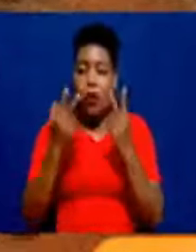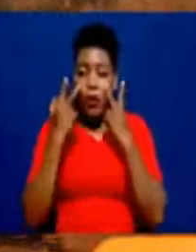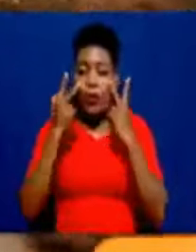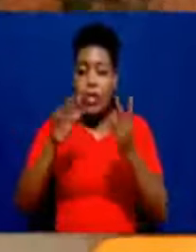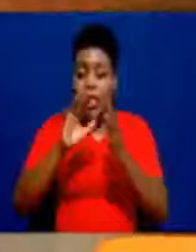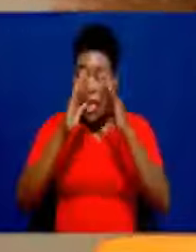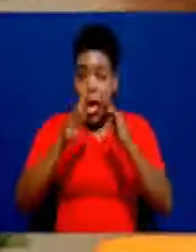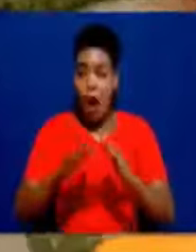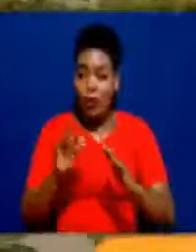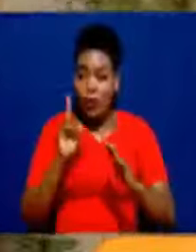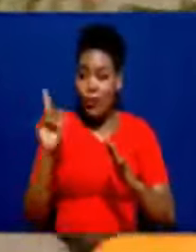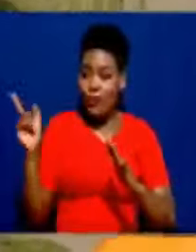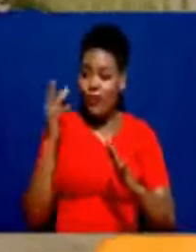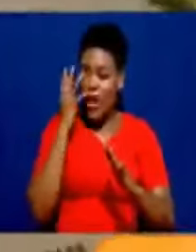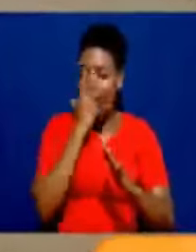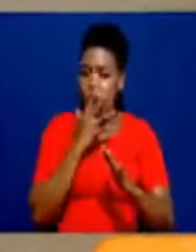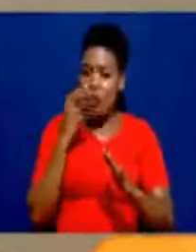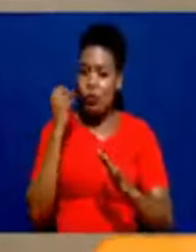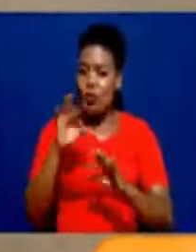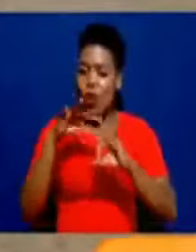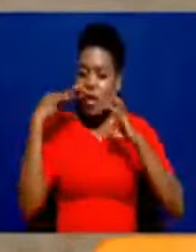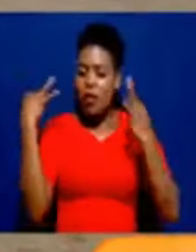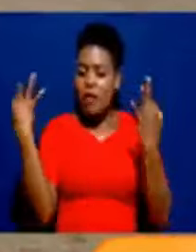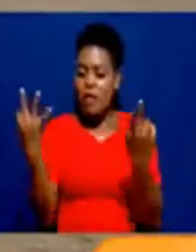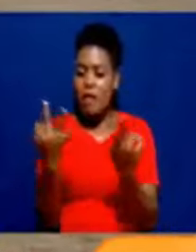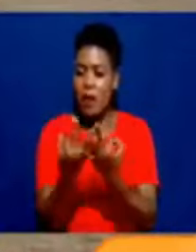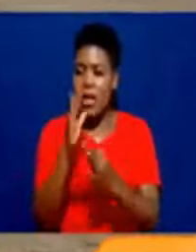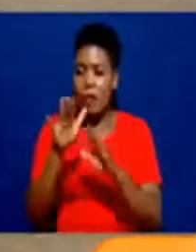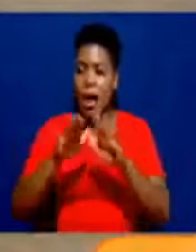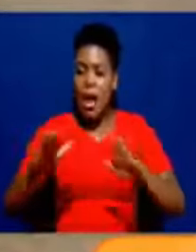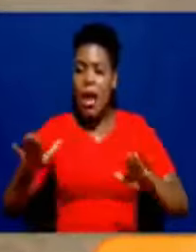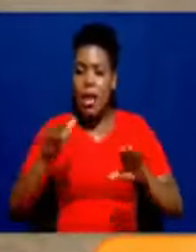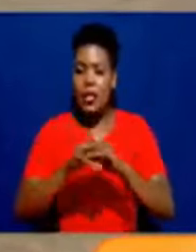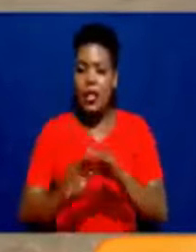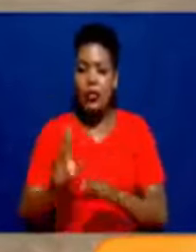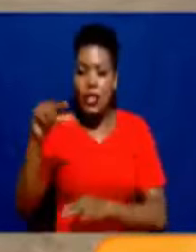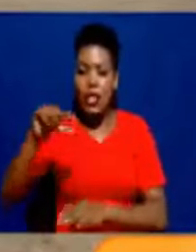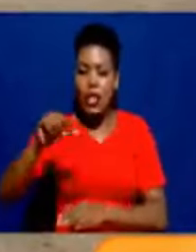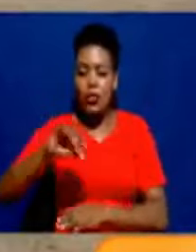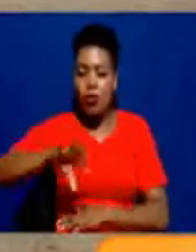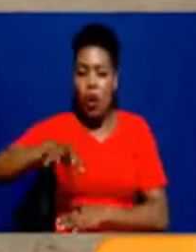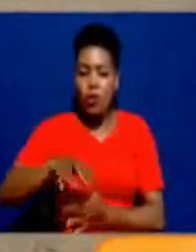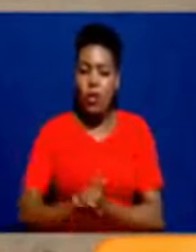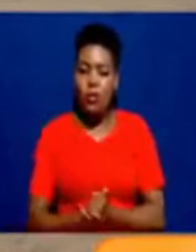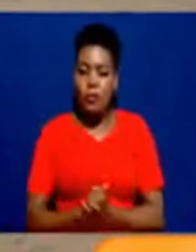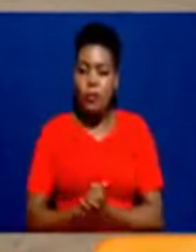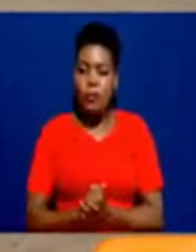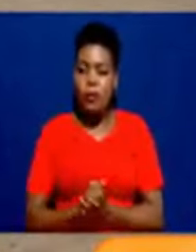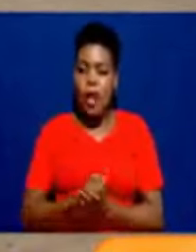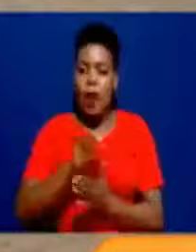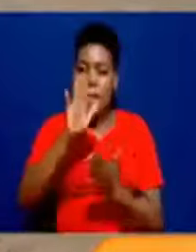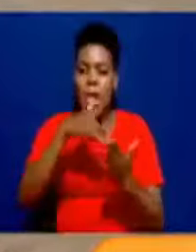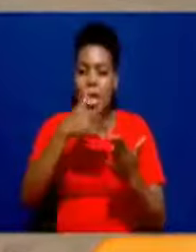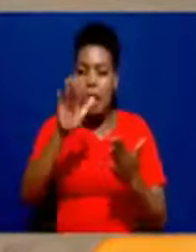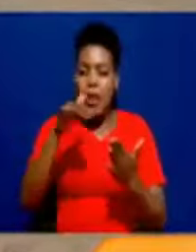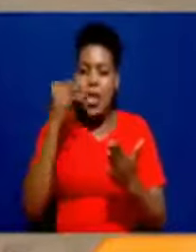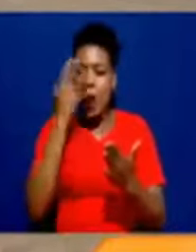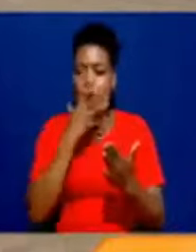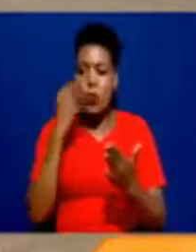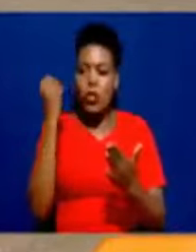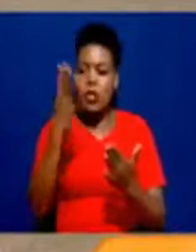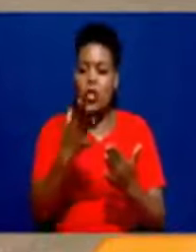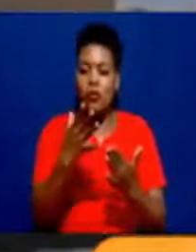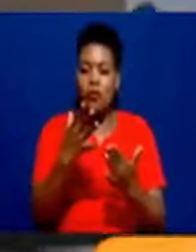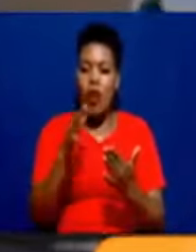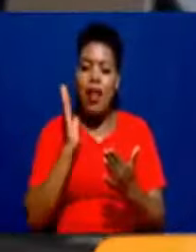had been erected at Kiptum's farm in Naiberi in Uasin Gishu County, painted in a light cream